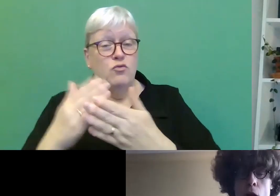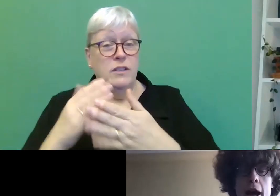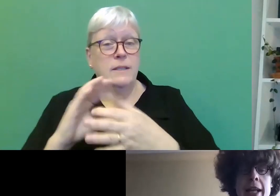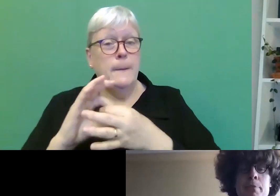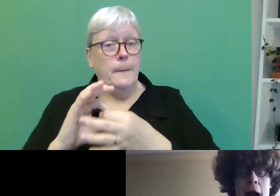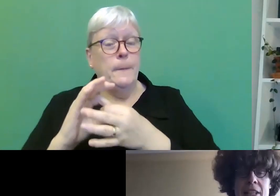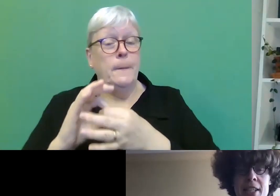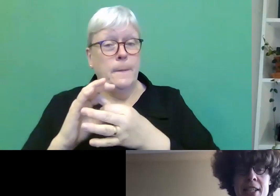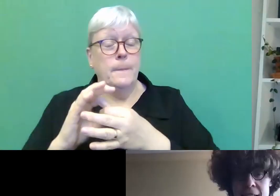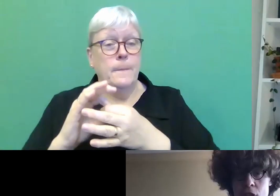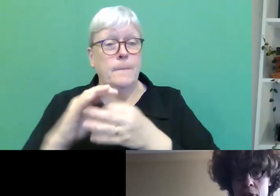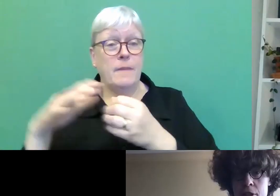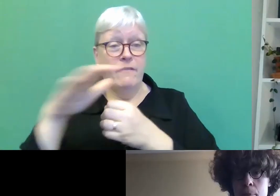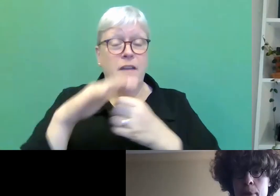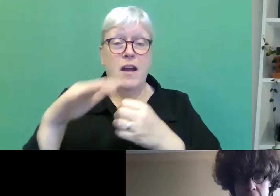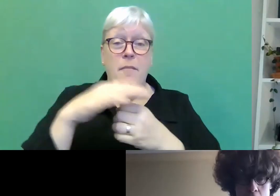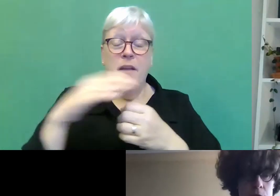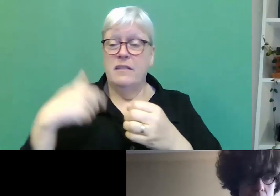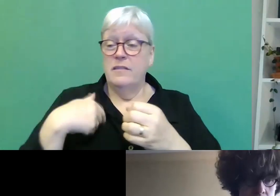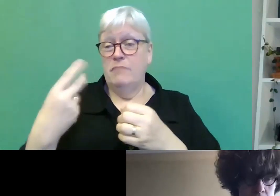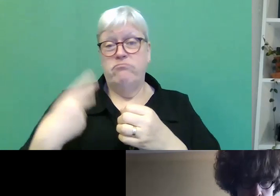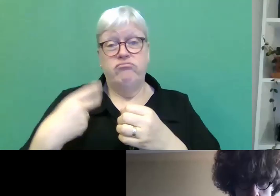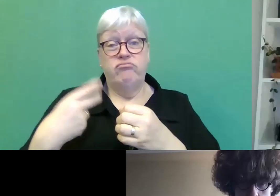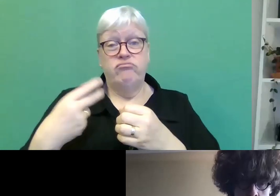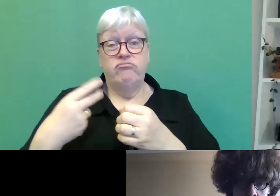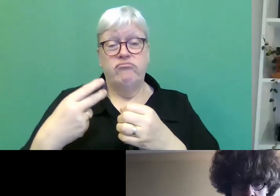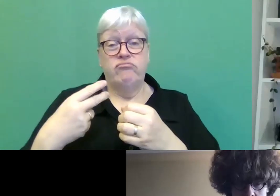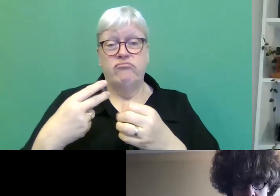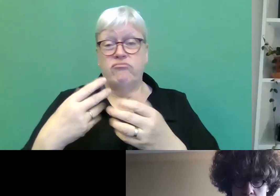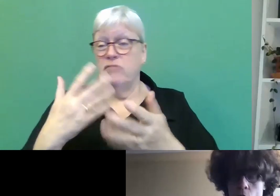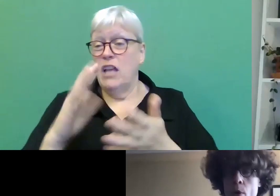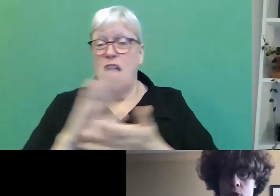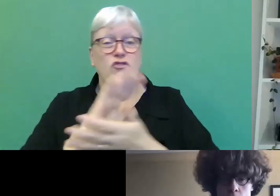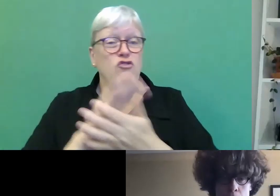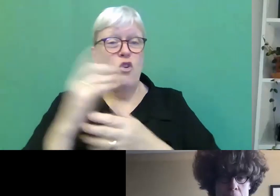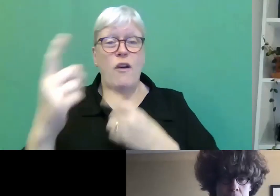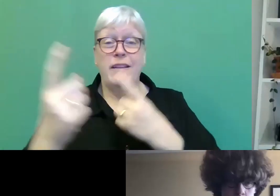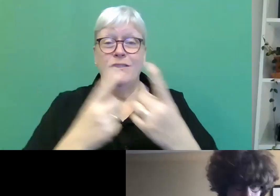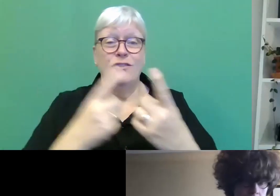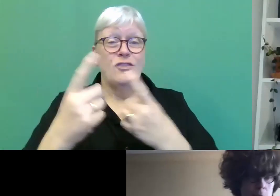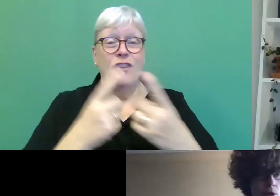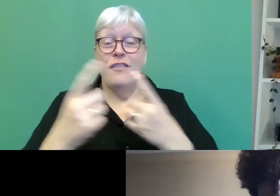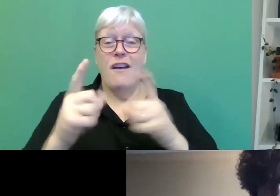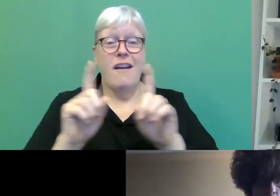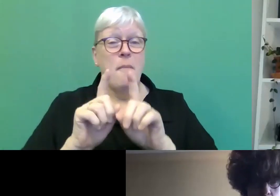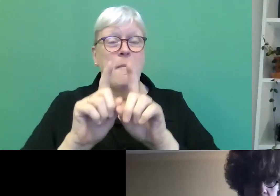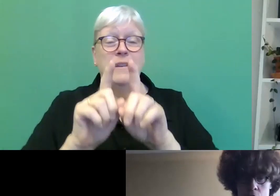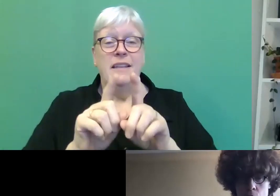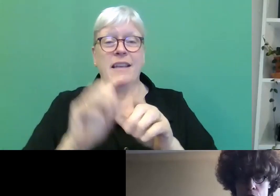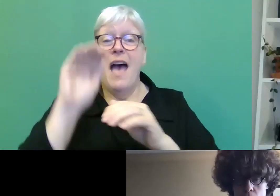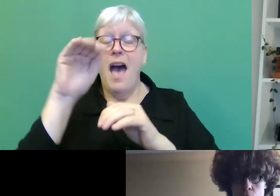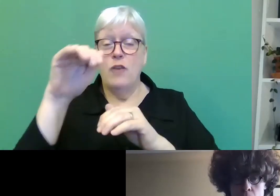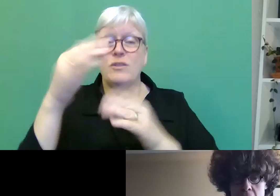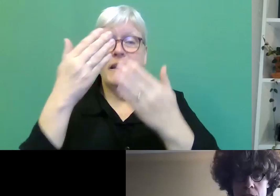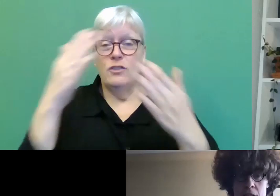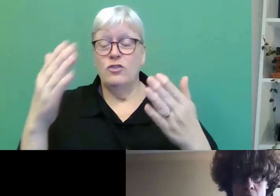just basking in each other's company. And outside of the show, Scott wasn't on a band tour and I wasn't on an Oiriki tour,